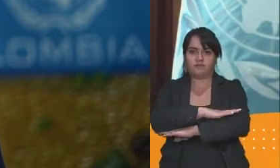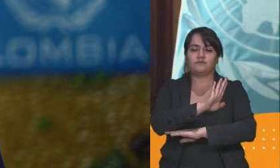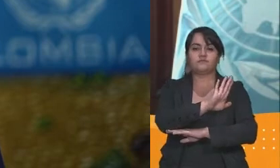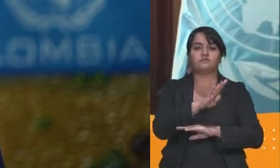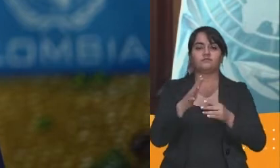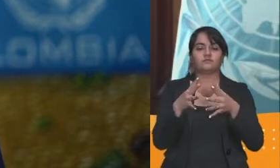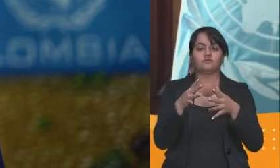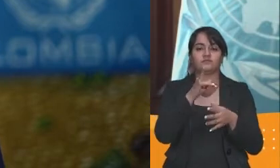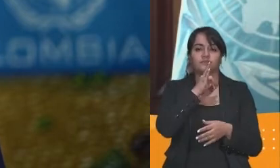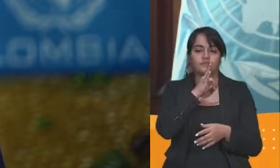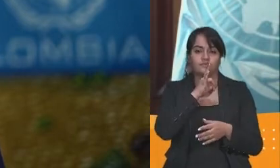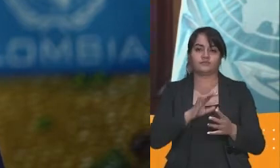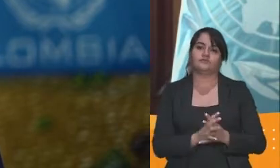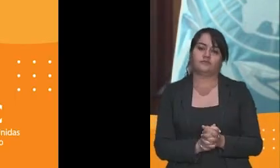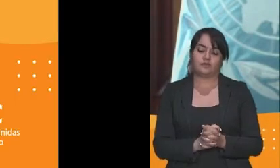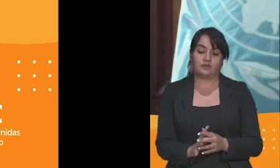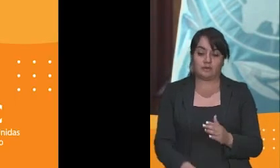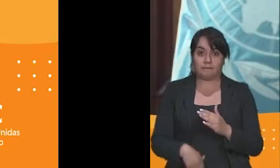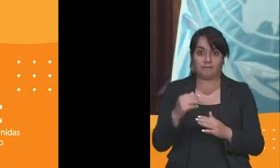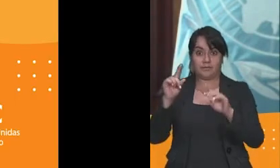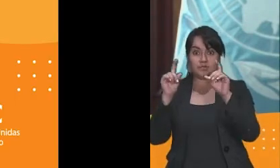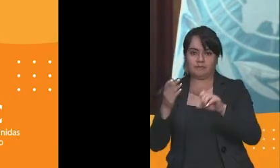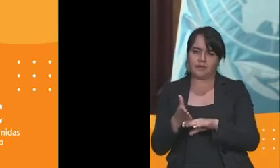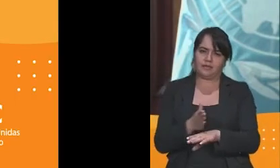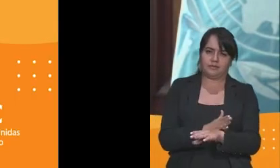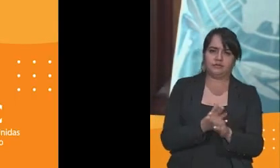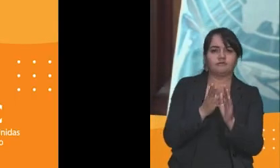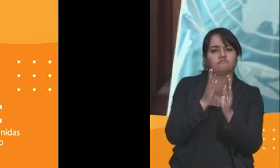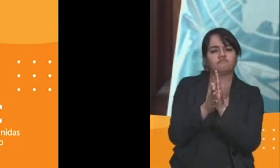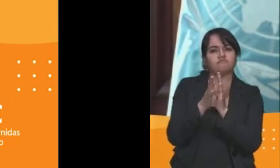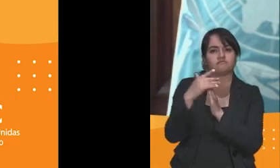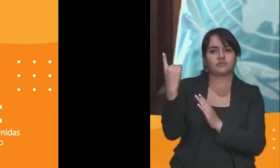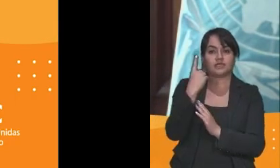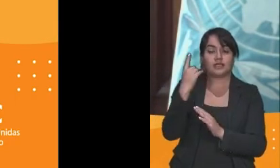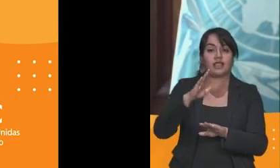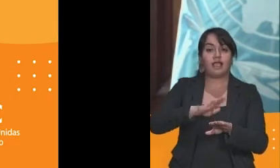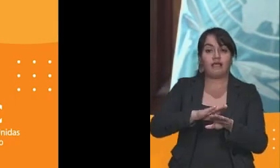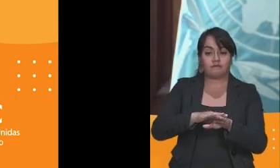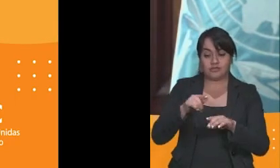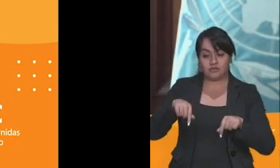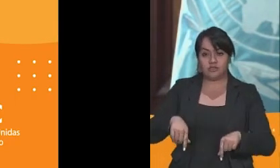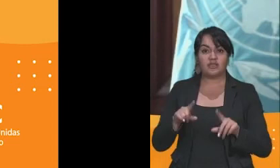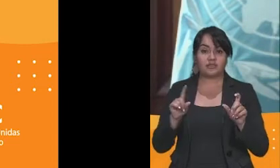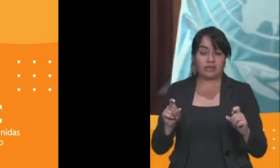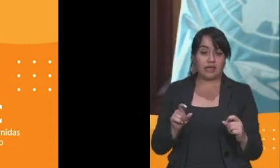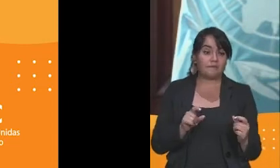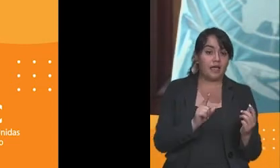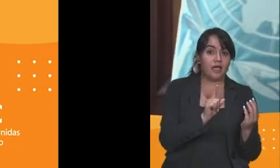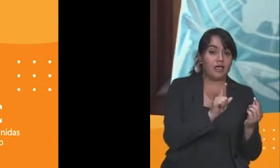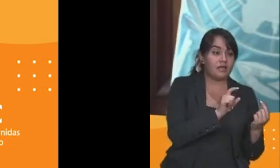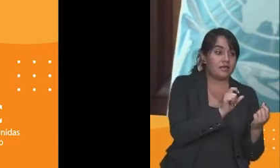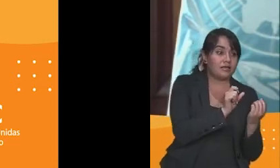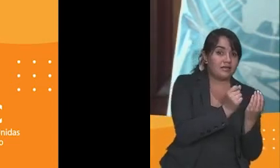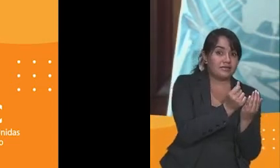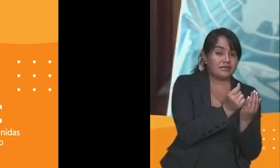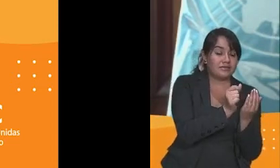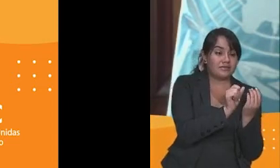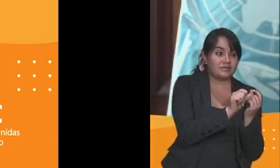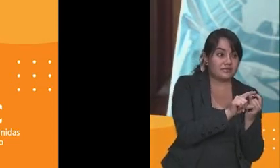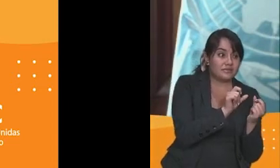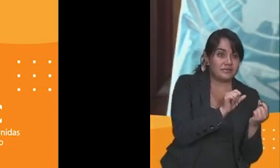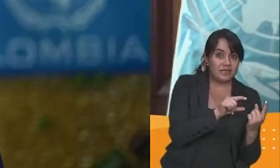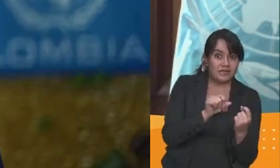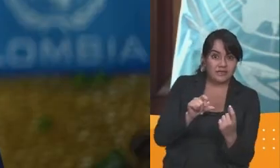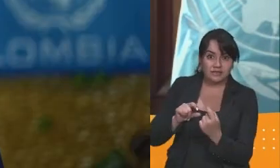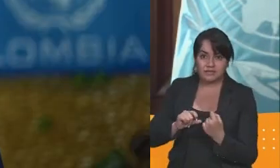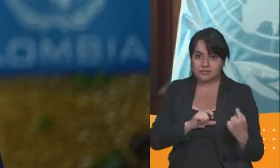States Embassy. Before we enter into matter, I would like to tell you that this is not a census. It should not be taken as a census.